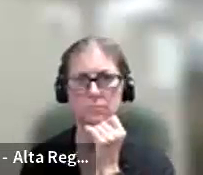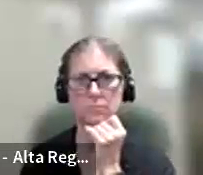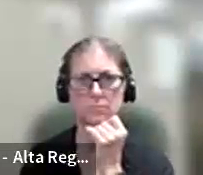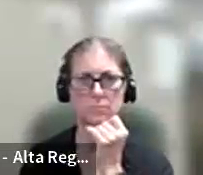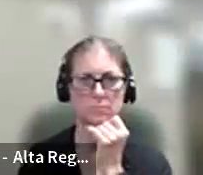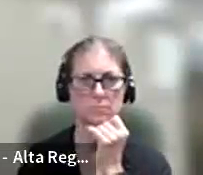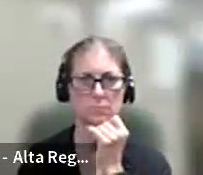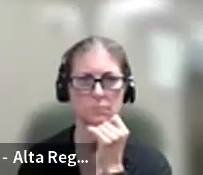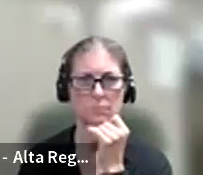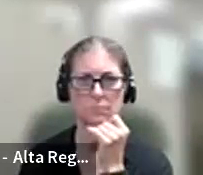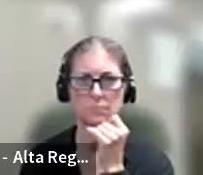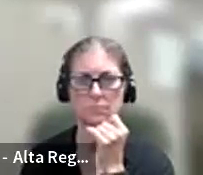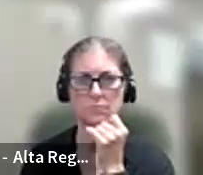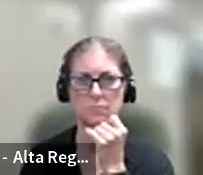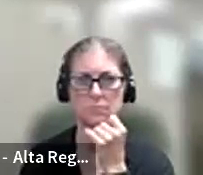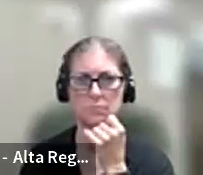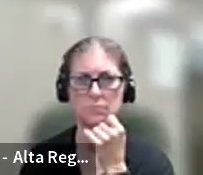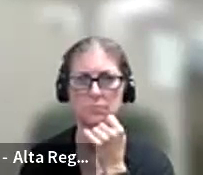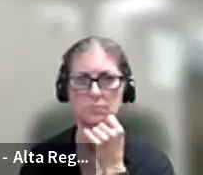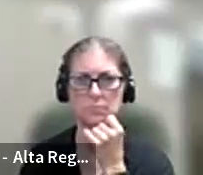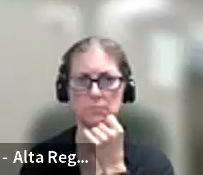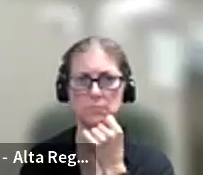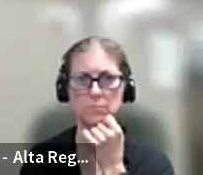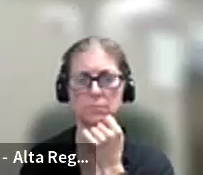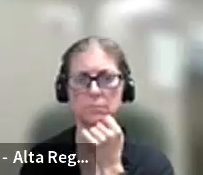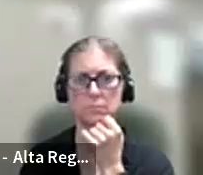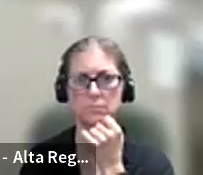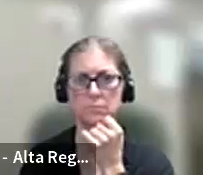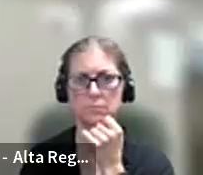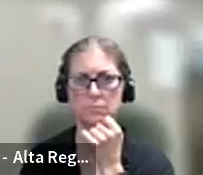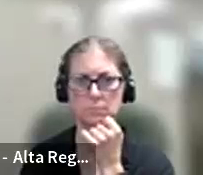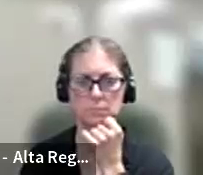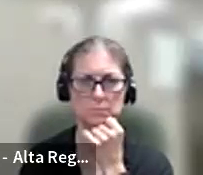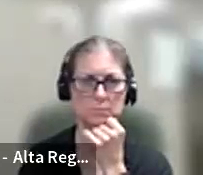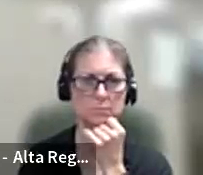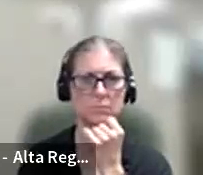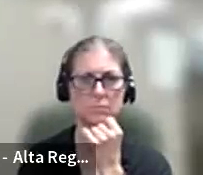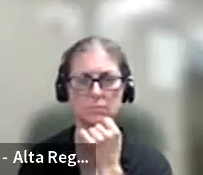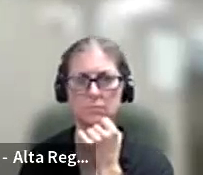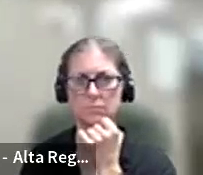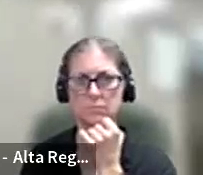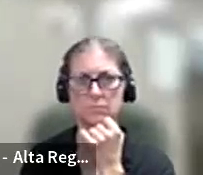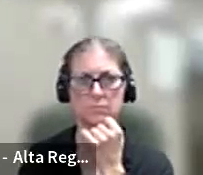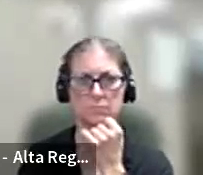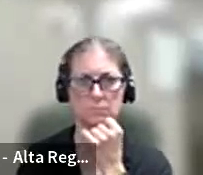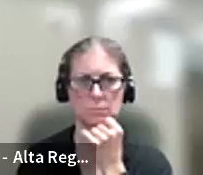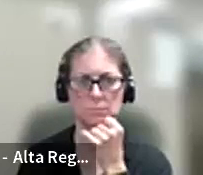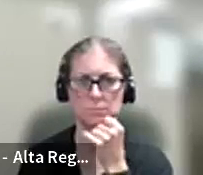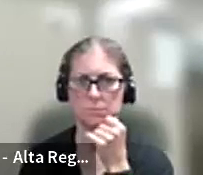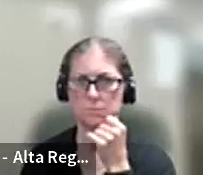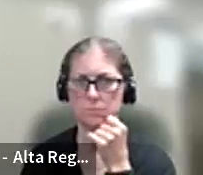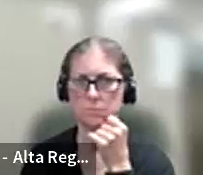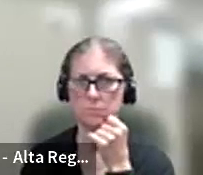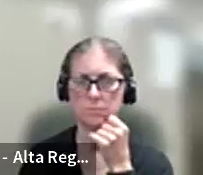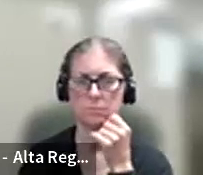switching over some of our computer systems at the regional center. And with that, as it relates to purchase of service, if there's